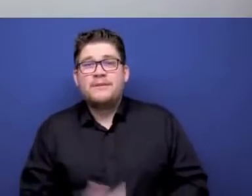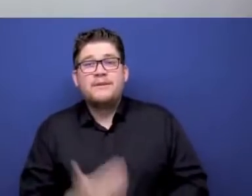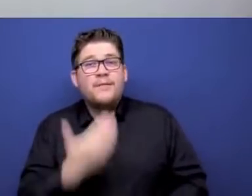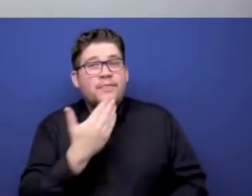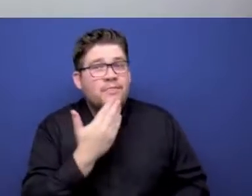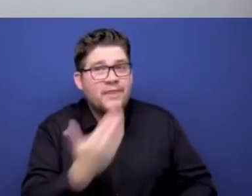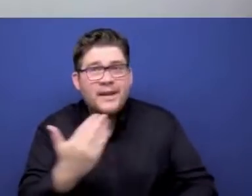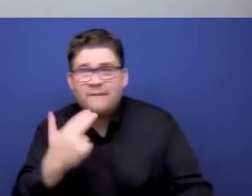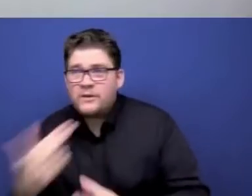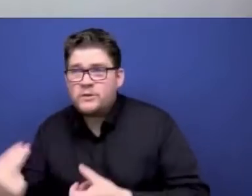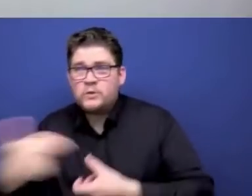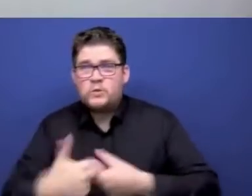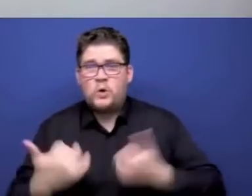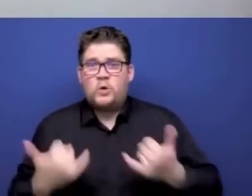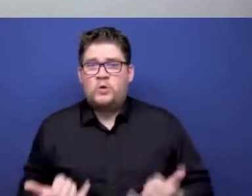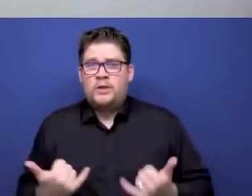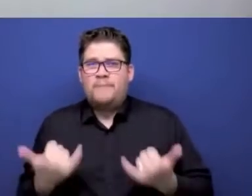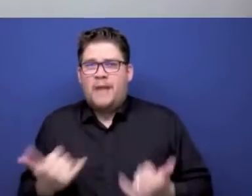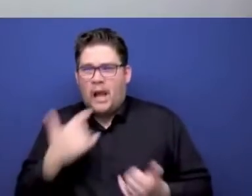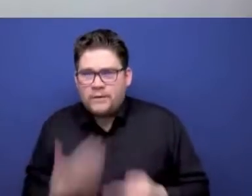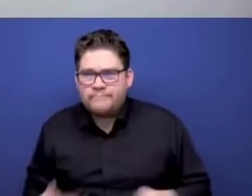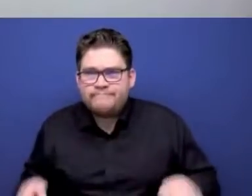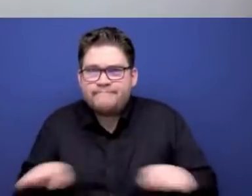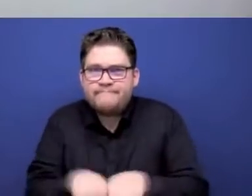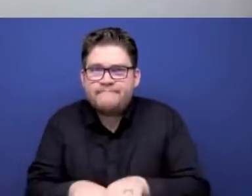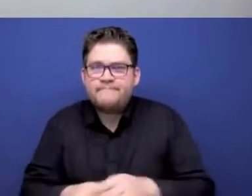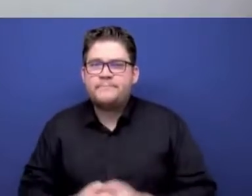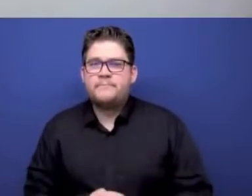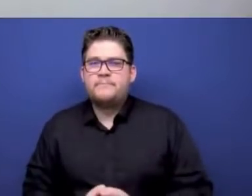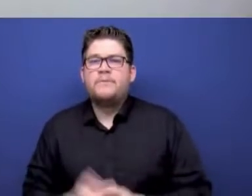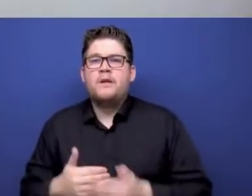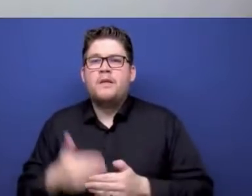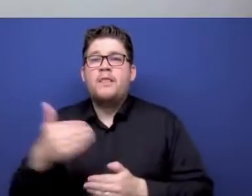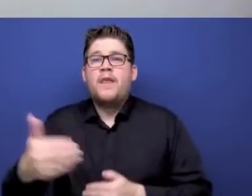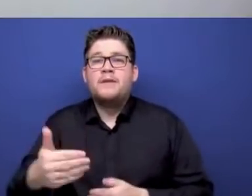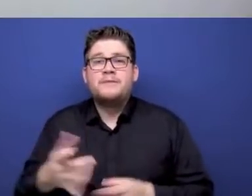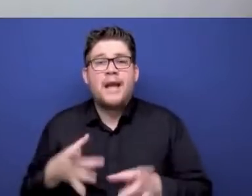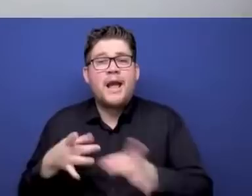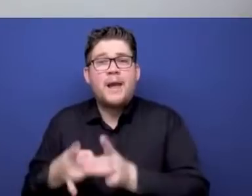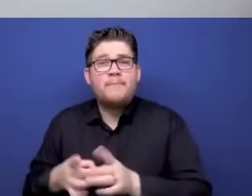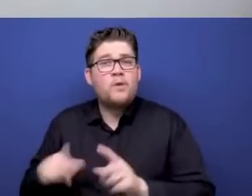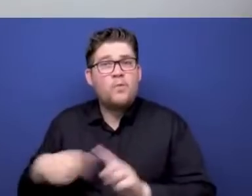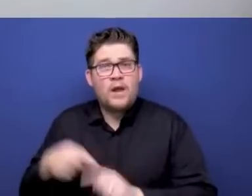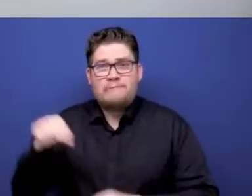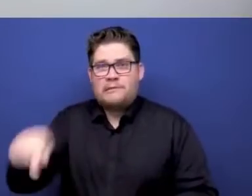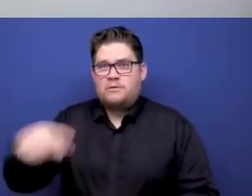update is set for Thursday afternoon at 2 p.m. Thank you. Have a great afternoon.